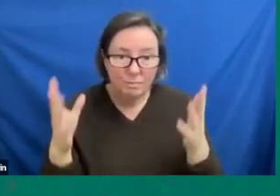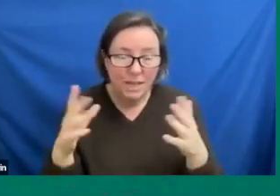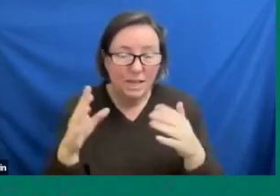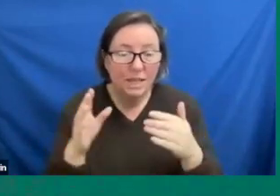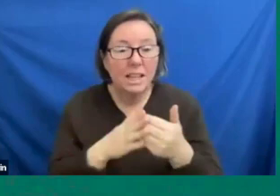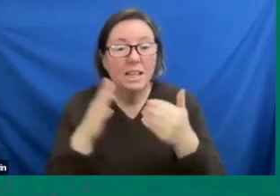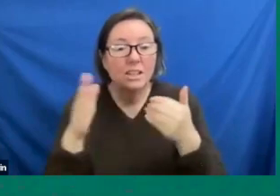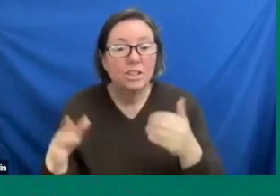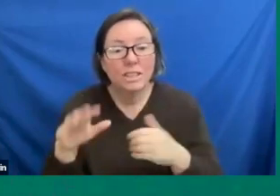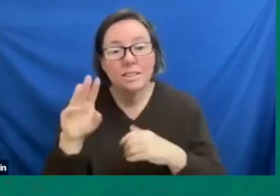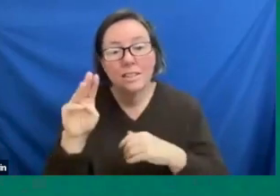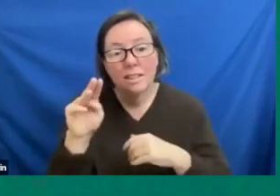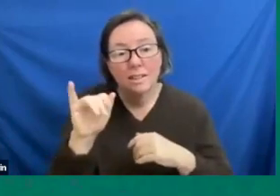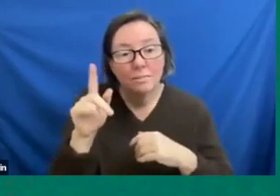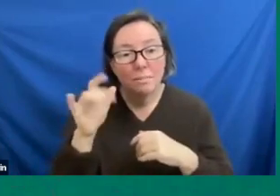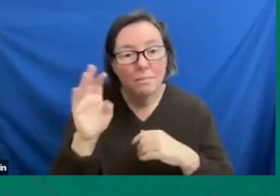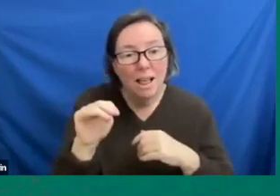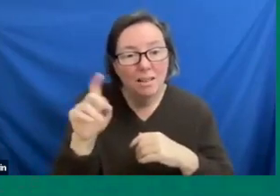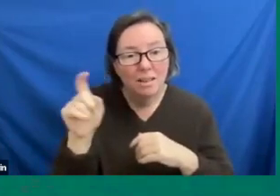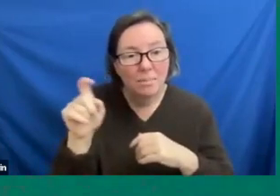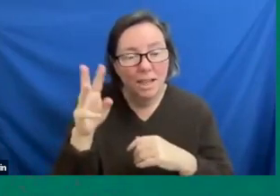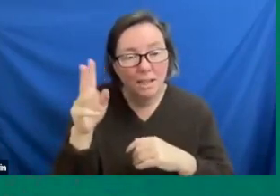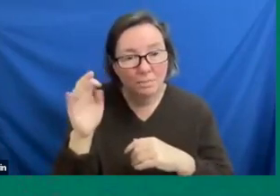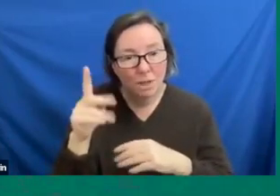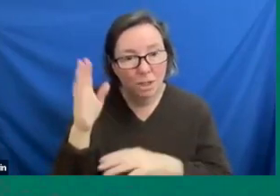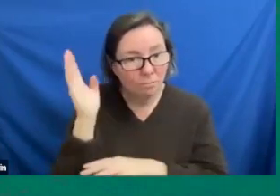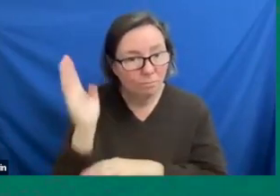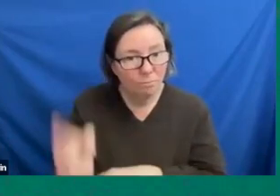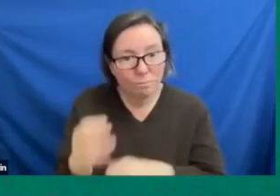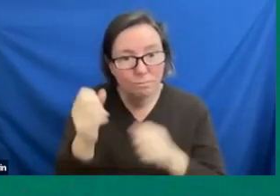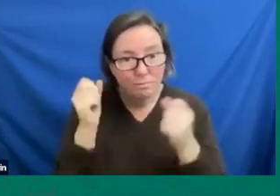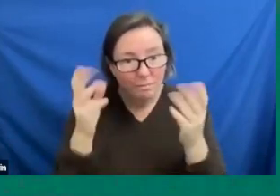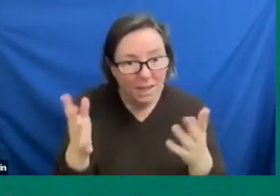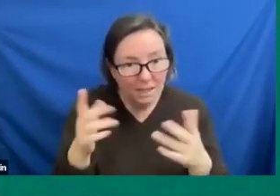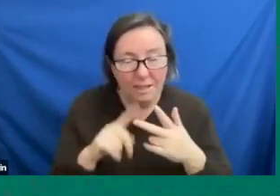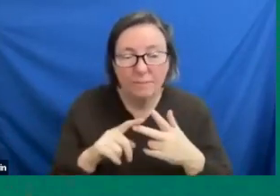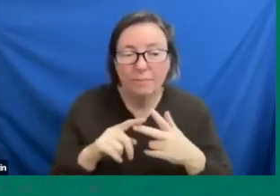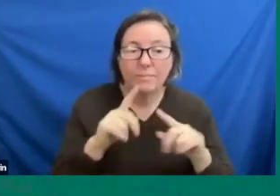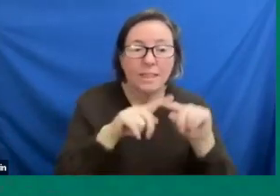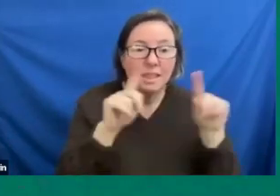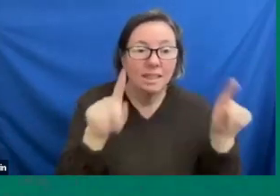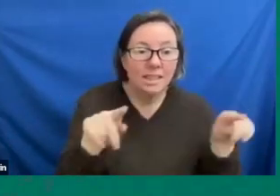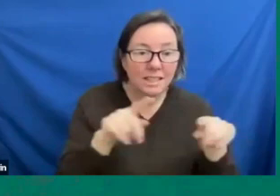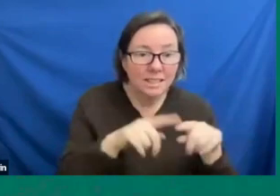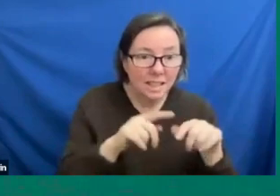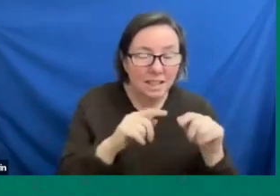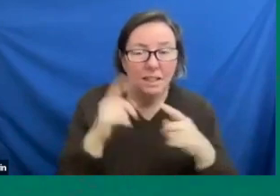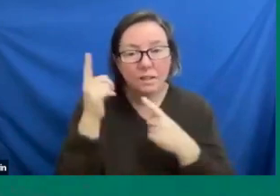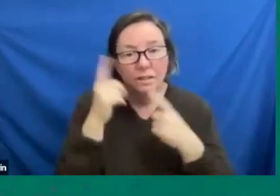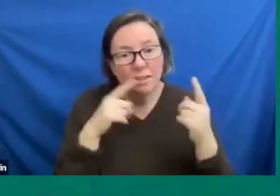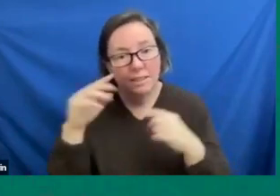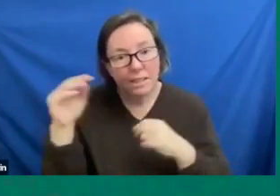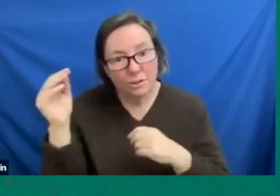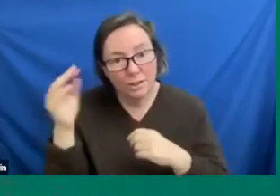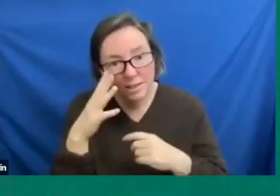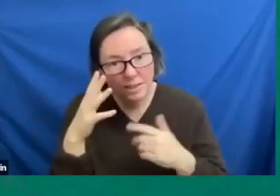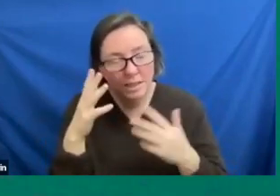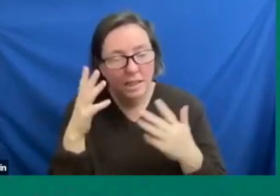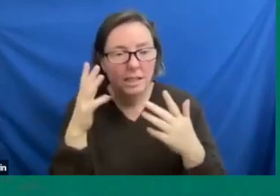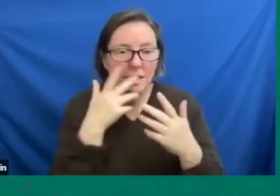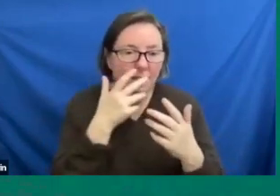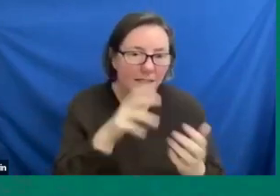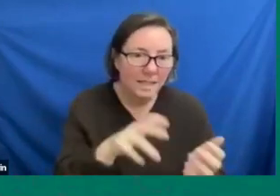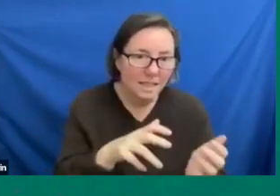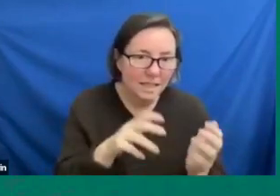X Park. And when considering the sign as well, we want to take some things into consideration